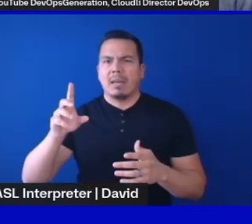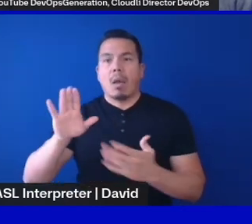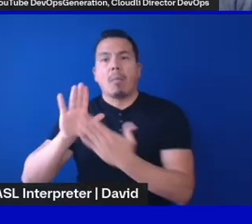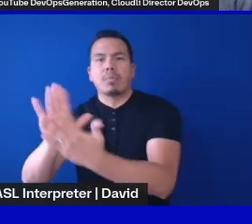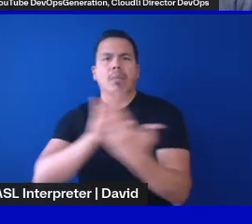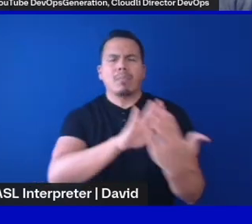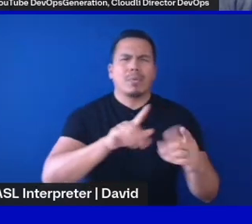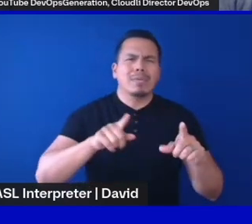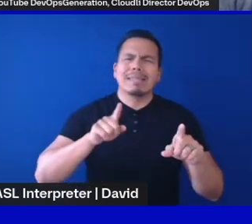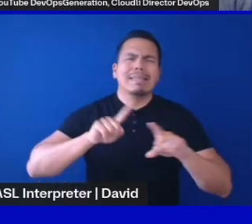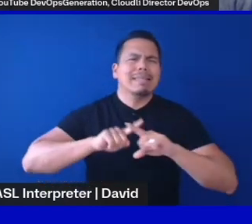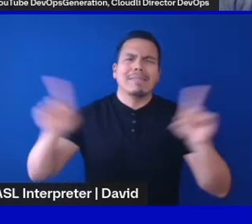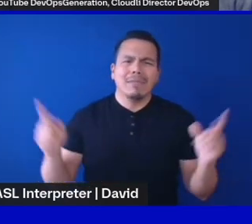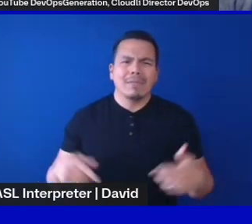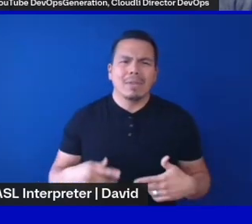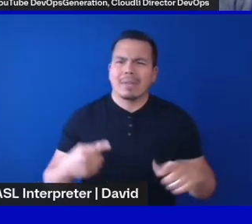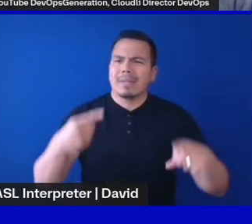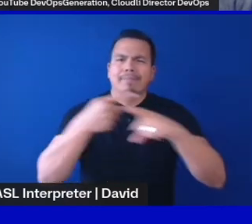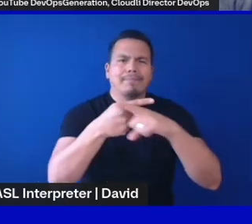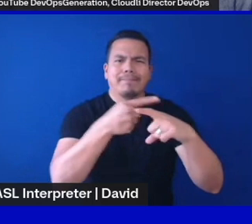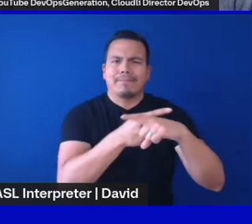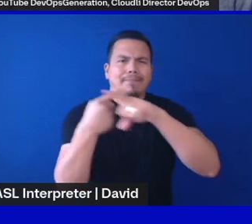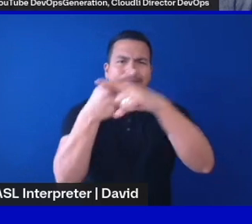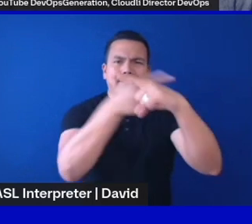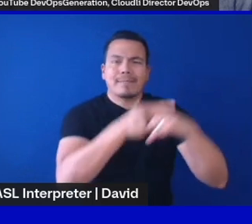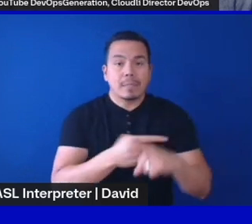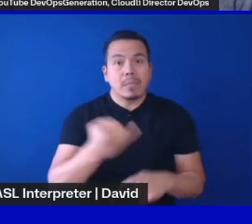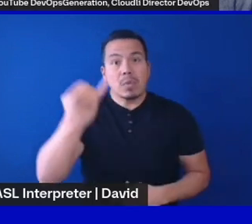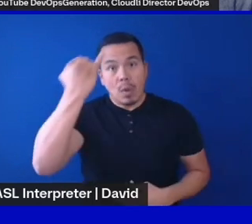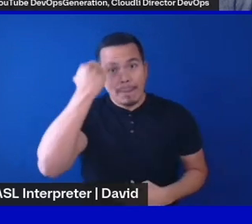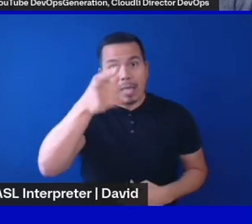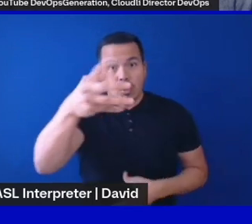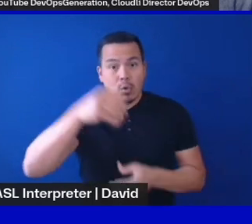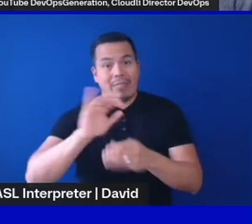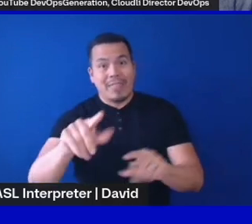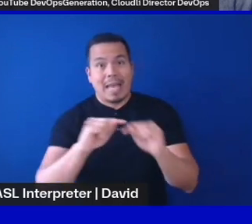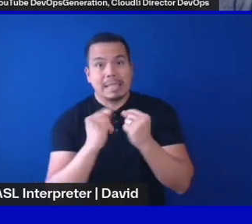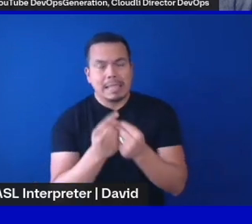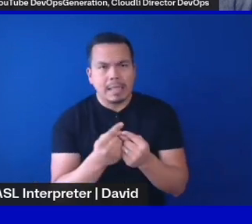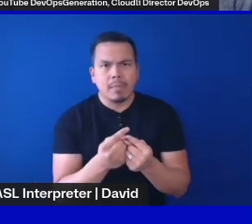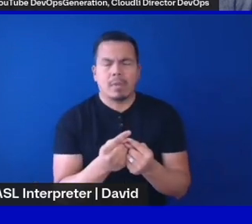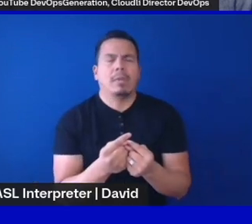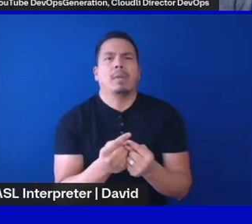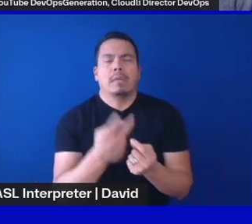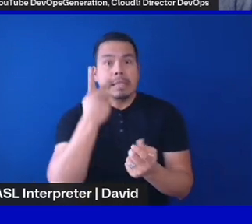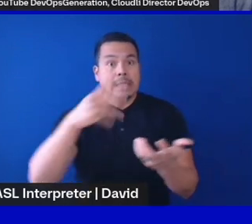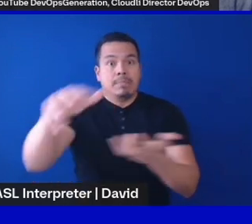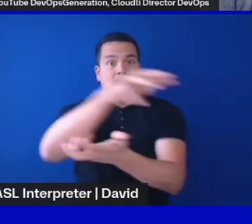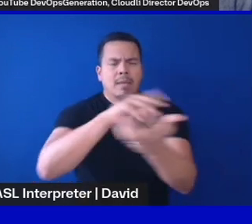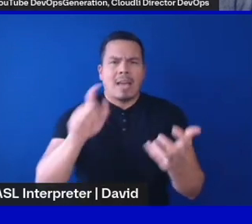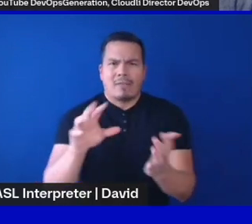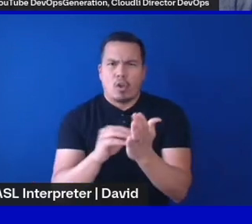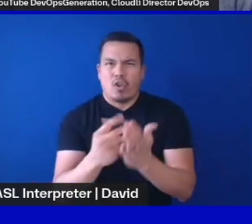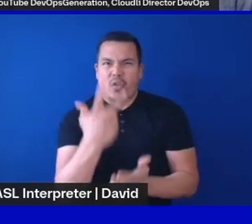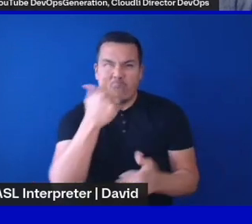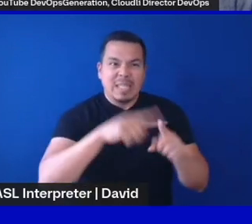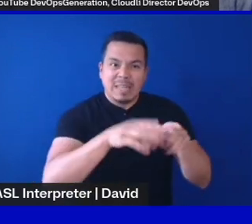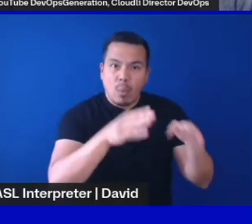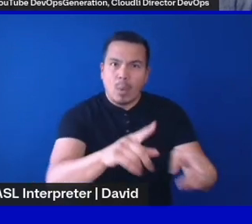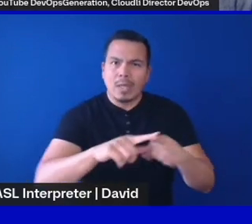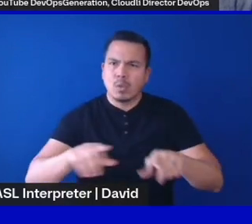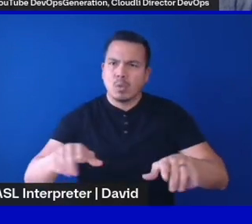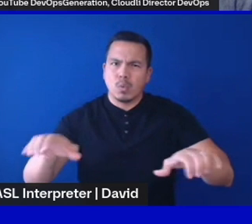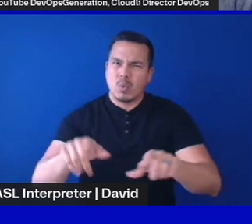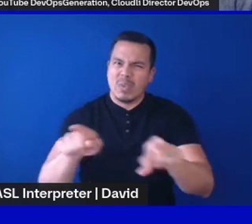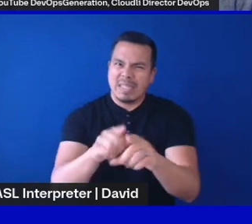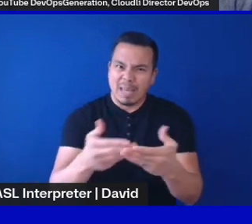as you think. And so now imagine you're on that team and you suddenly have to learn 3 different ways of doing the same thing. That's a lot.